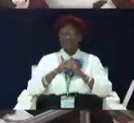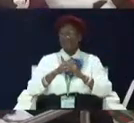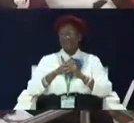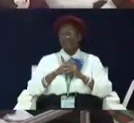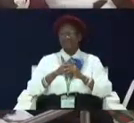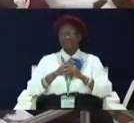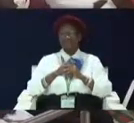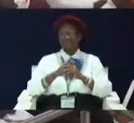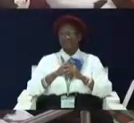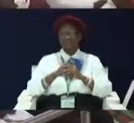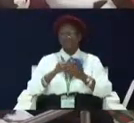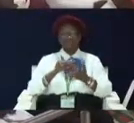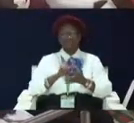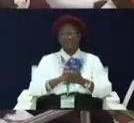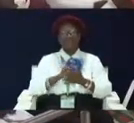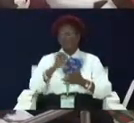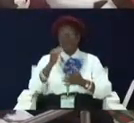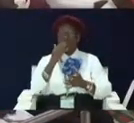Wow, that's serious.